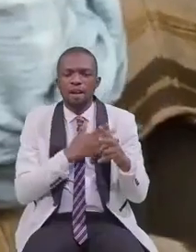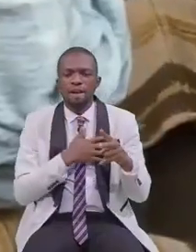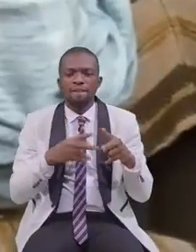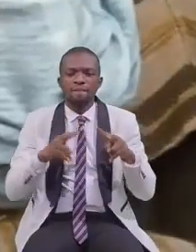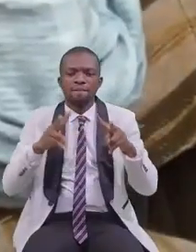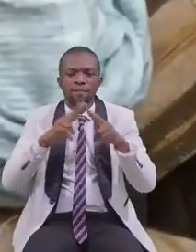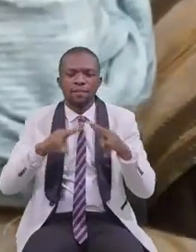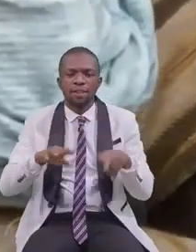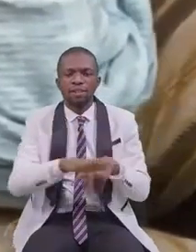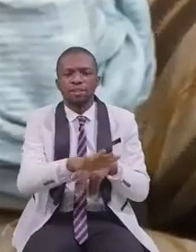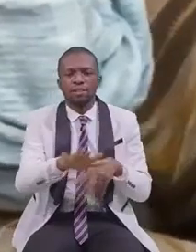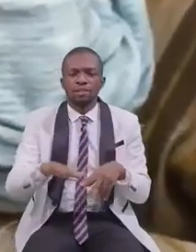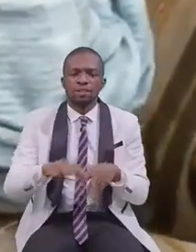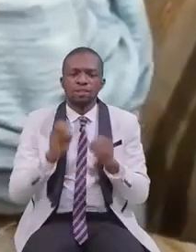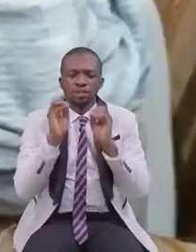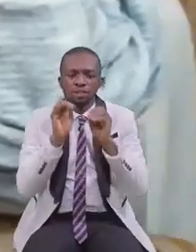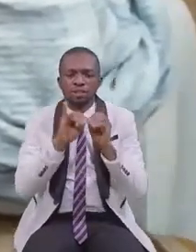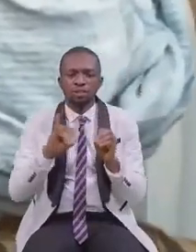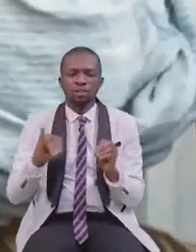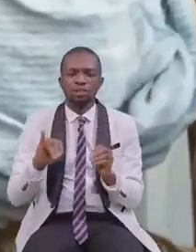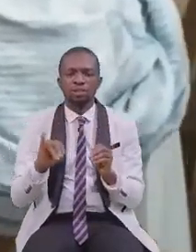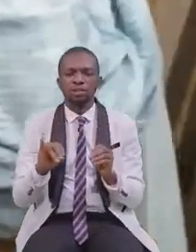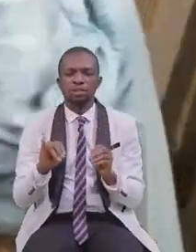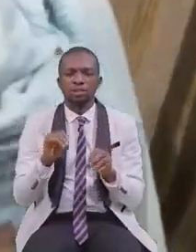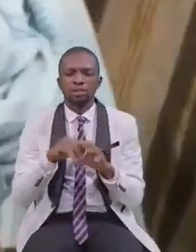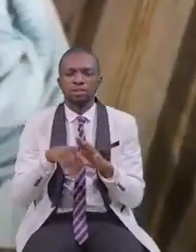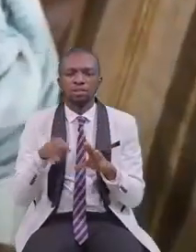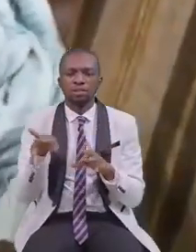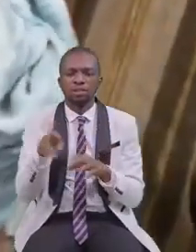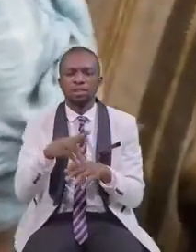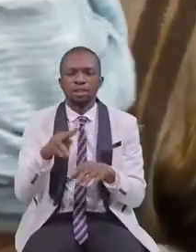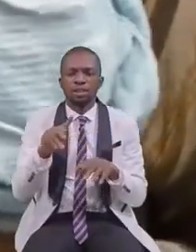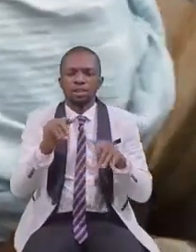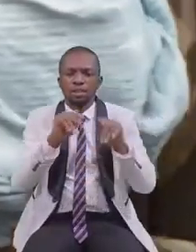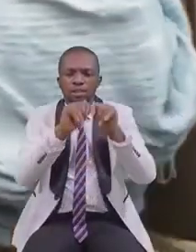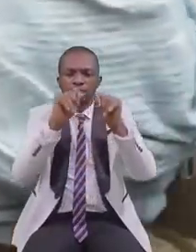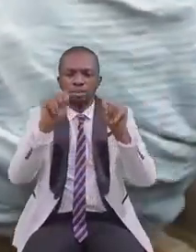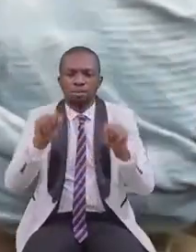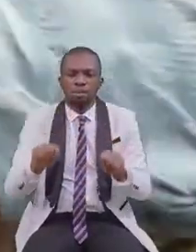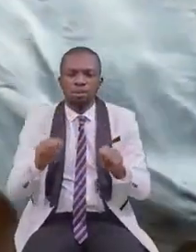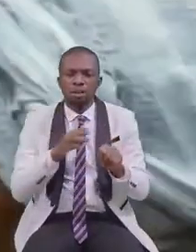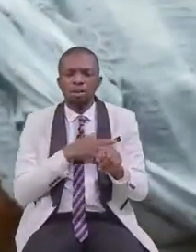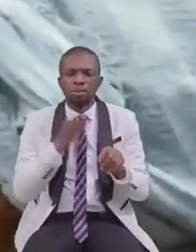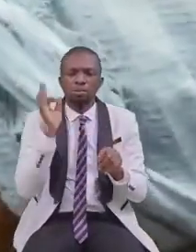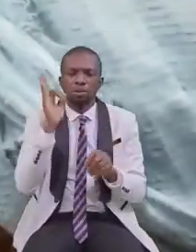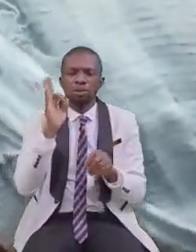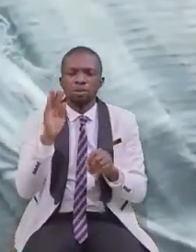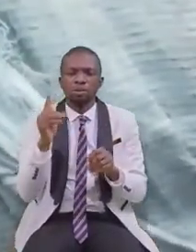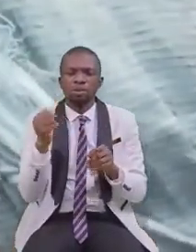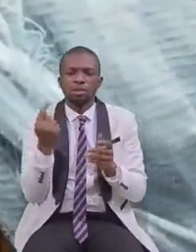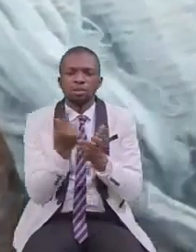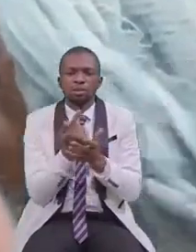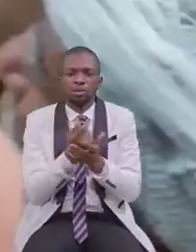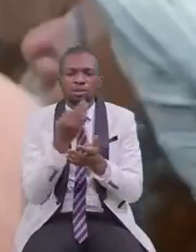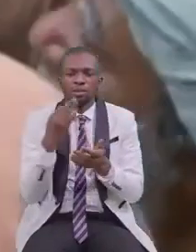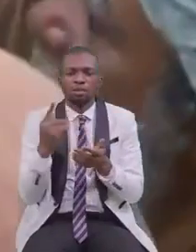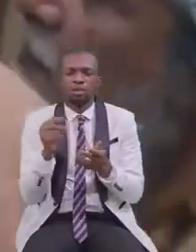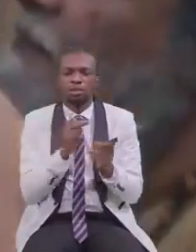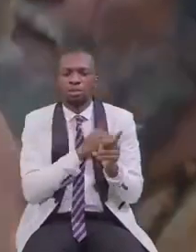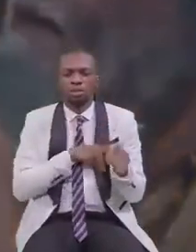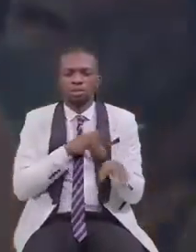and villages, teaching in their synagogues and preaching the gospel of the kingdom,